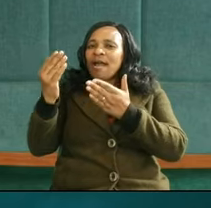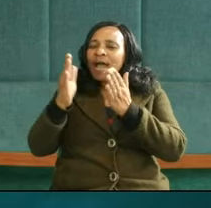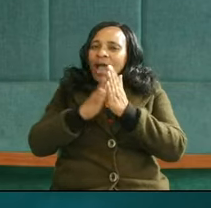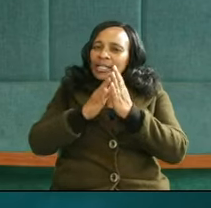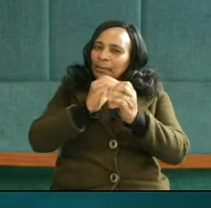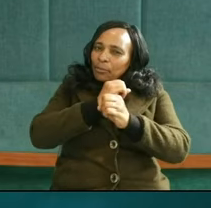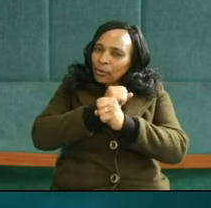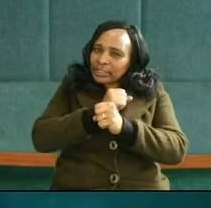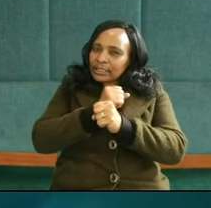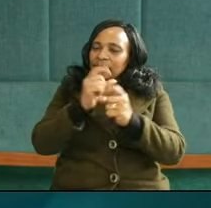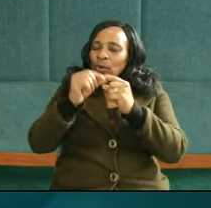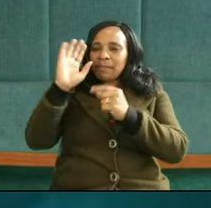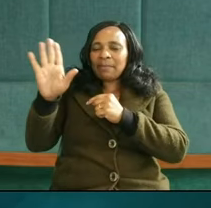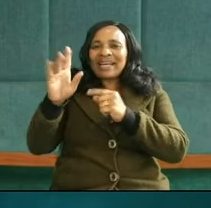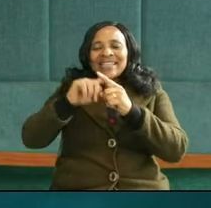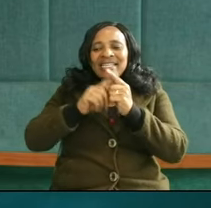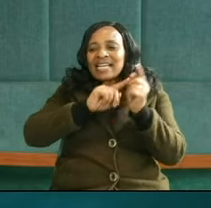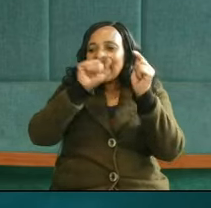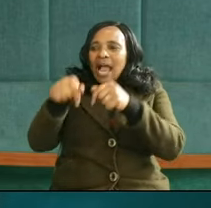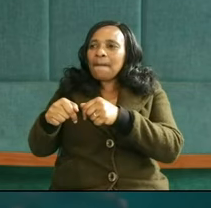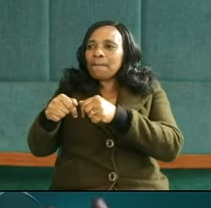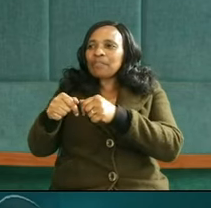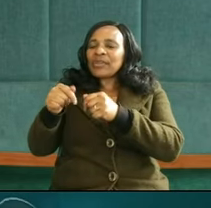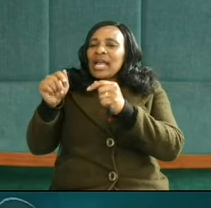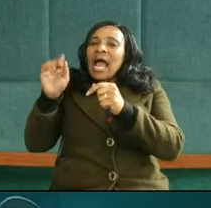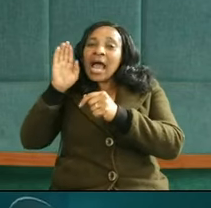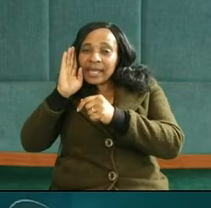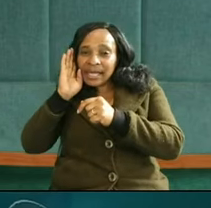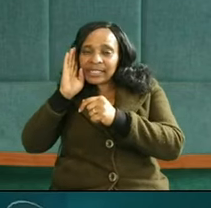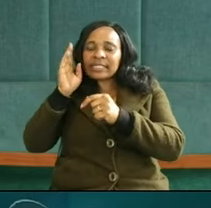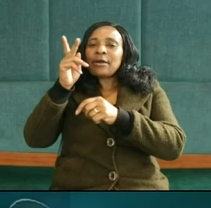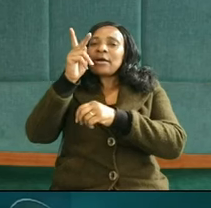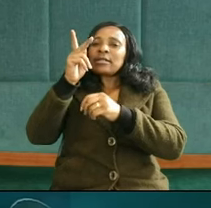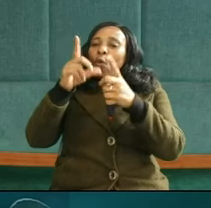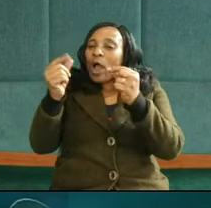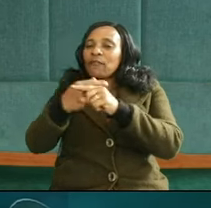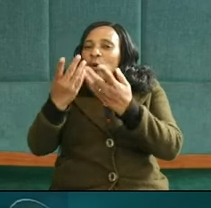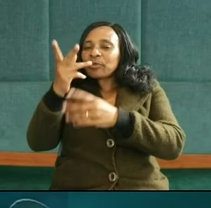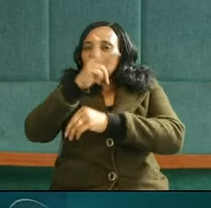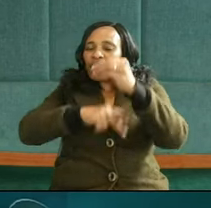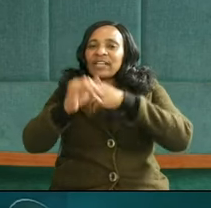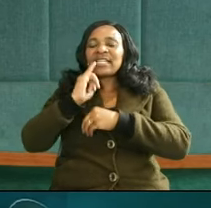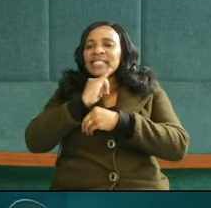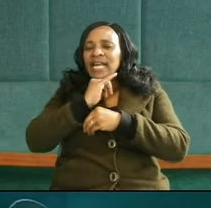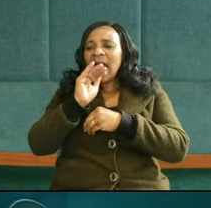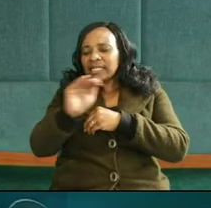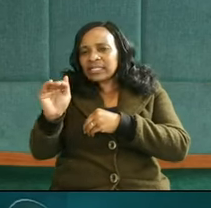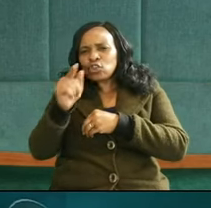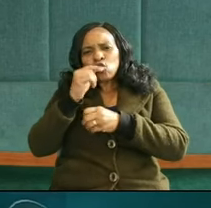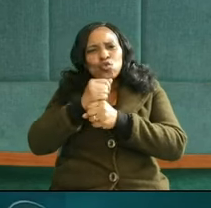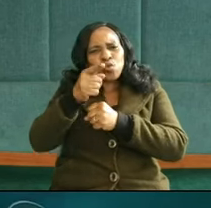chariot.' So Philip ran to him and heard him reading the prophet Isaiah and said, 'Do you understand what